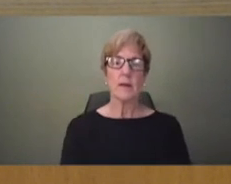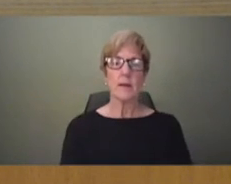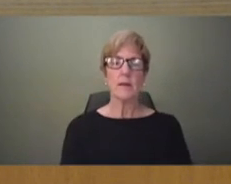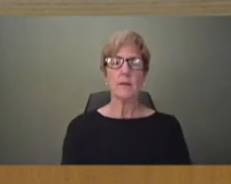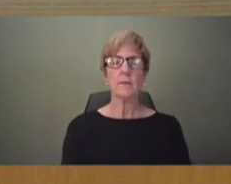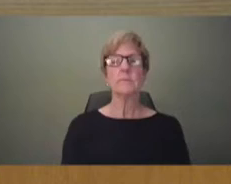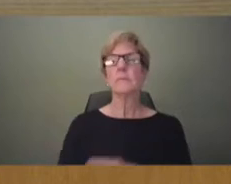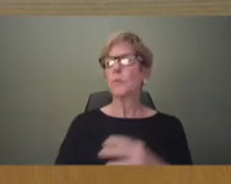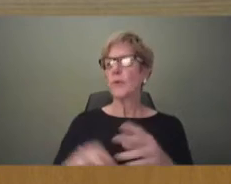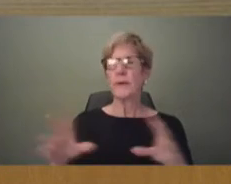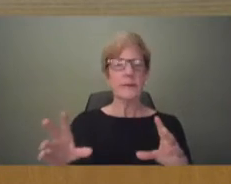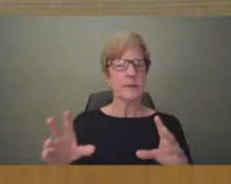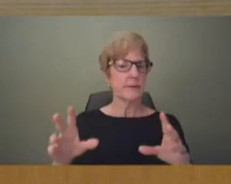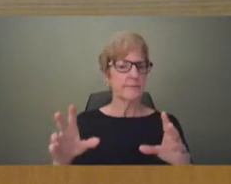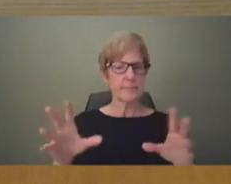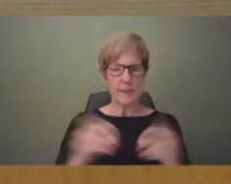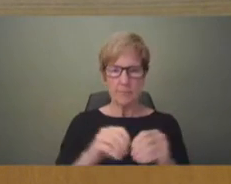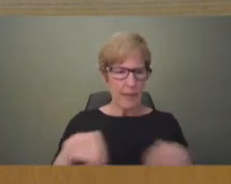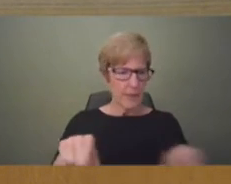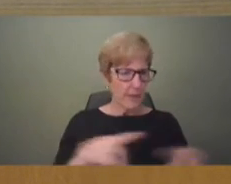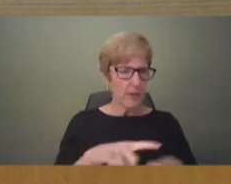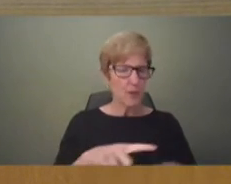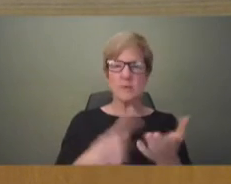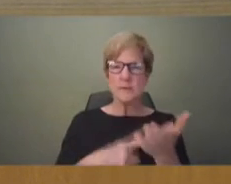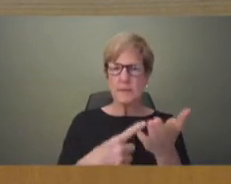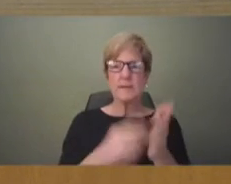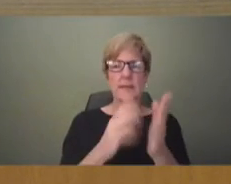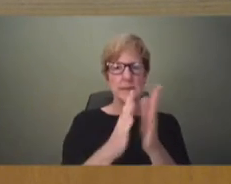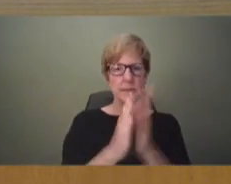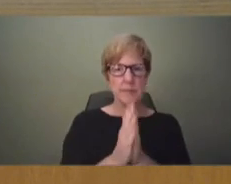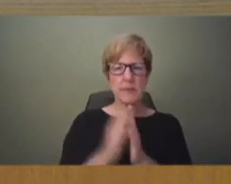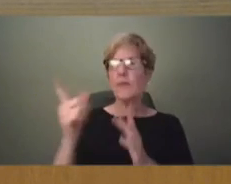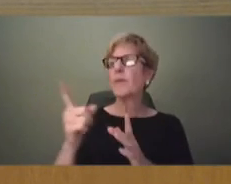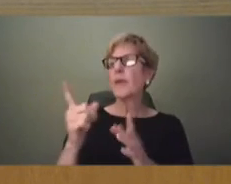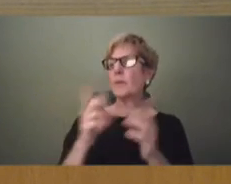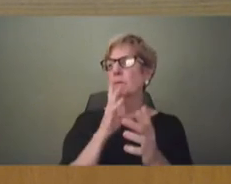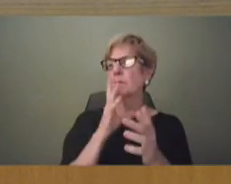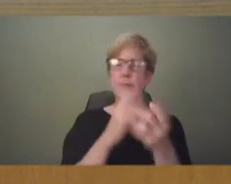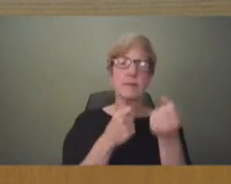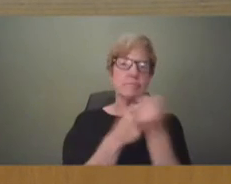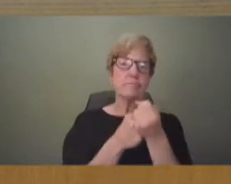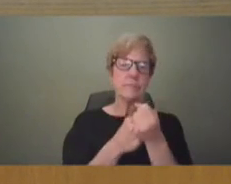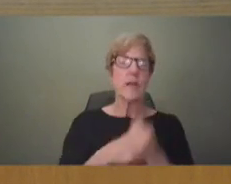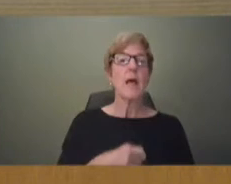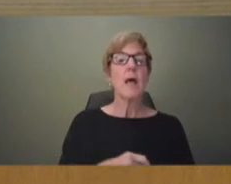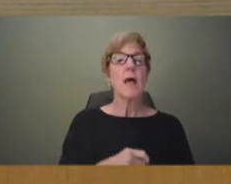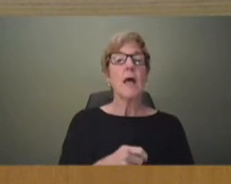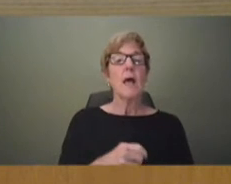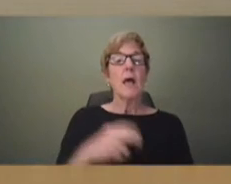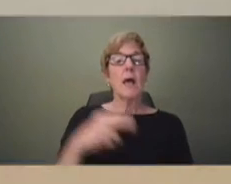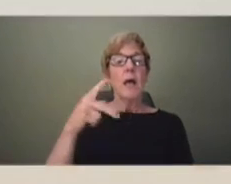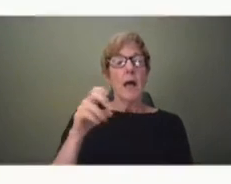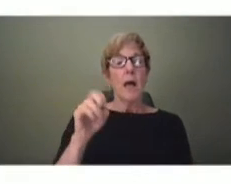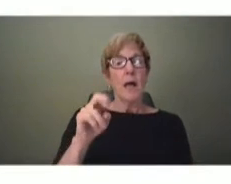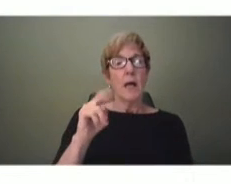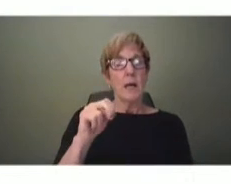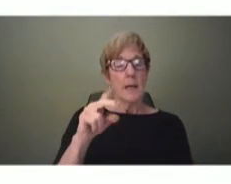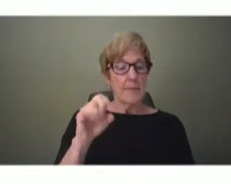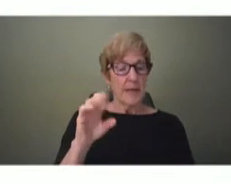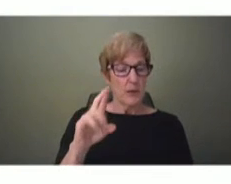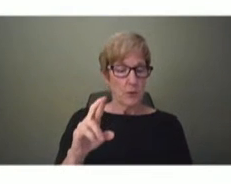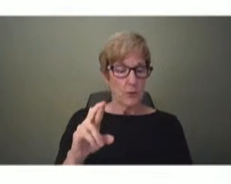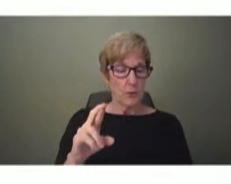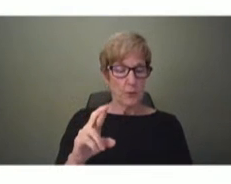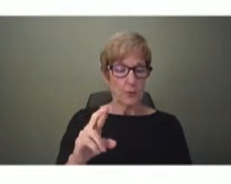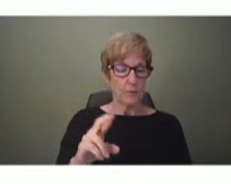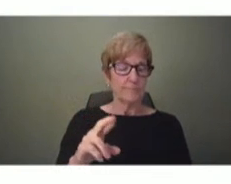site to discuss the petition and they're here to speak for the petition just a little bit about pendler uh pendler is a full service